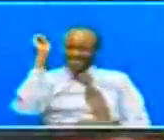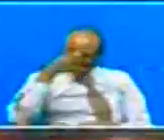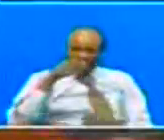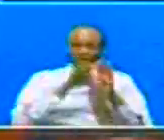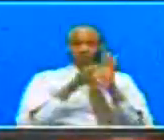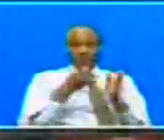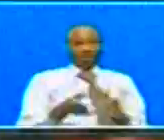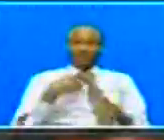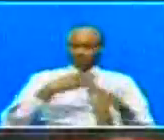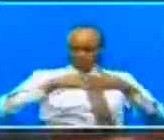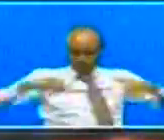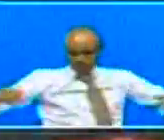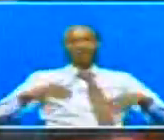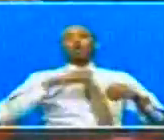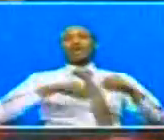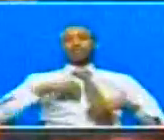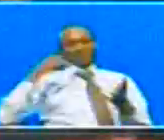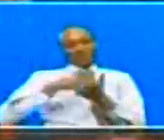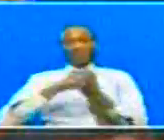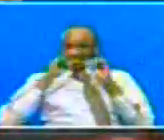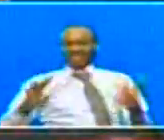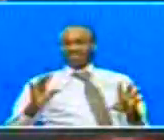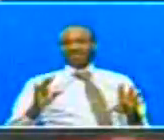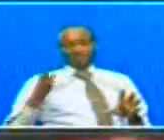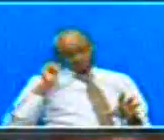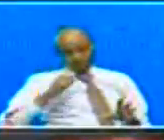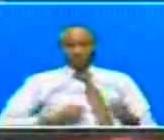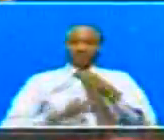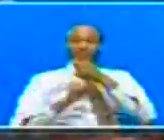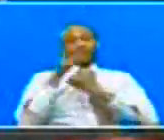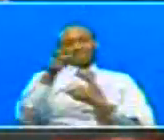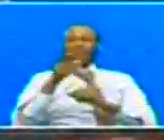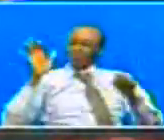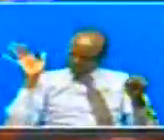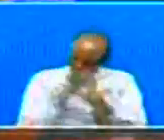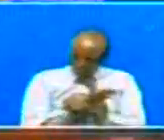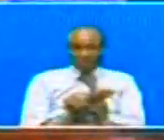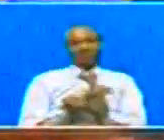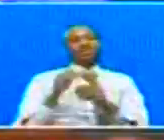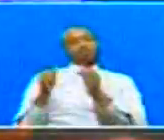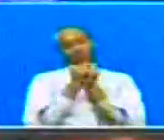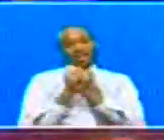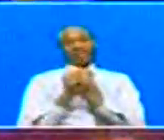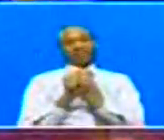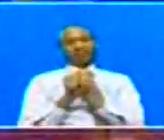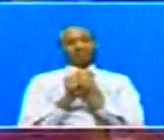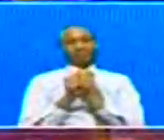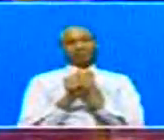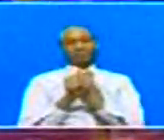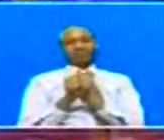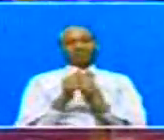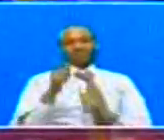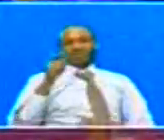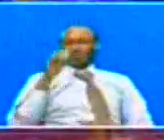constitution, he has drawn a line with corruption. And we can only stand behind him fully, absolutely, without condition. Tony, good